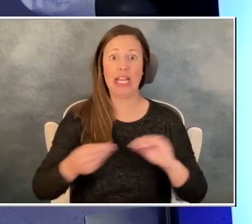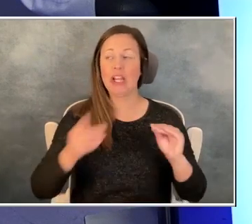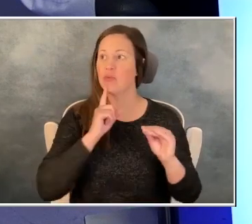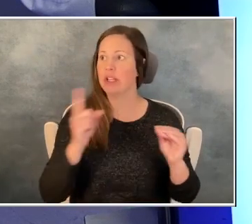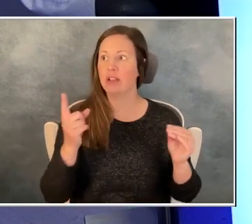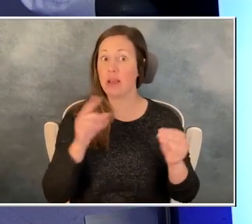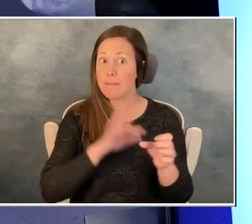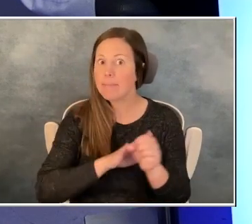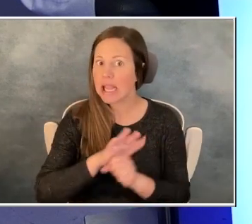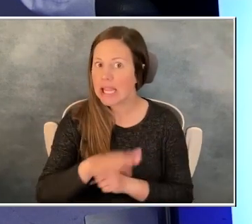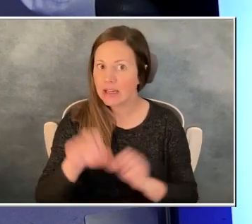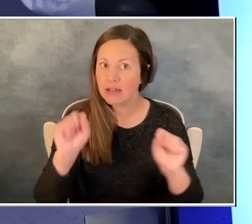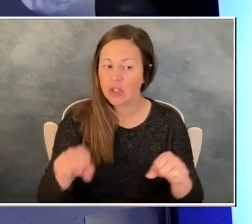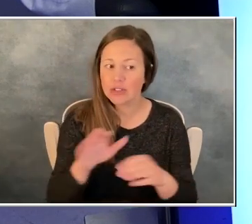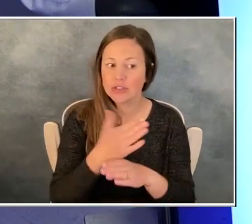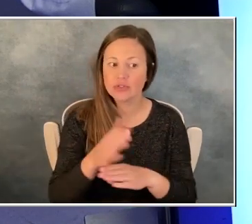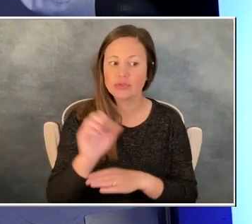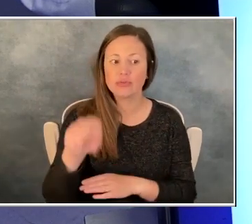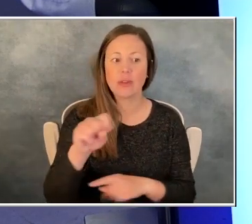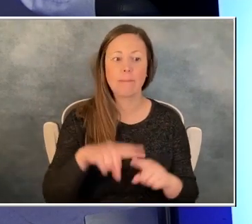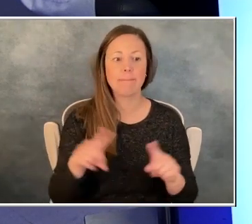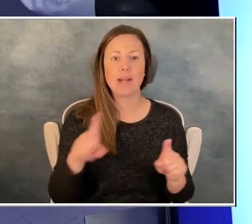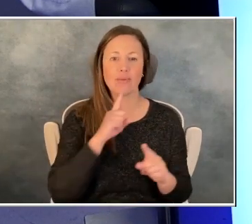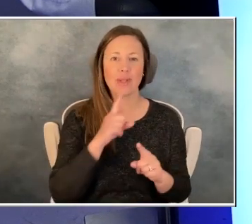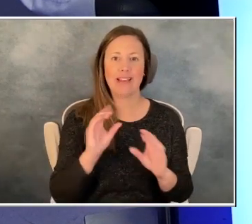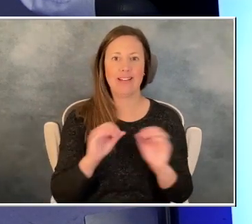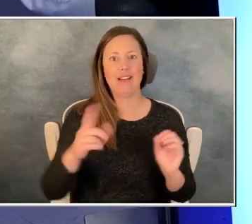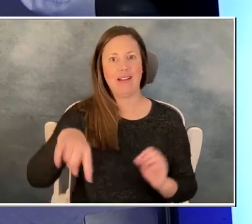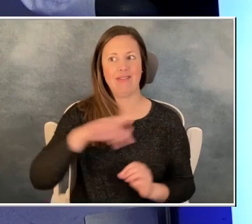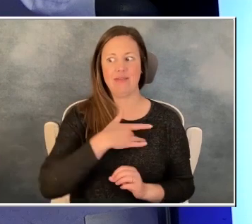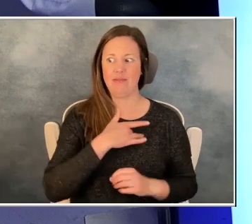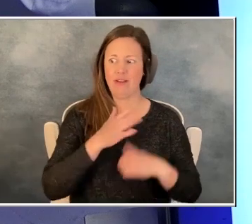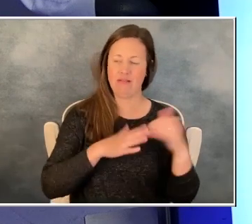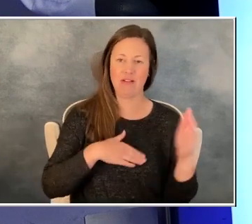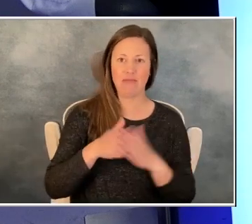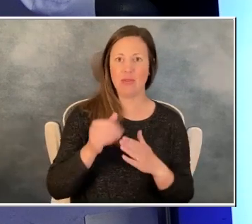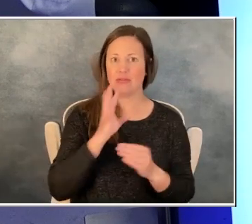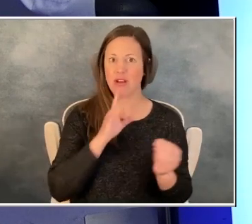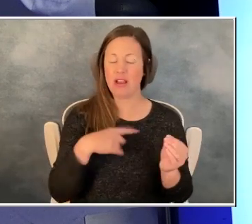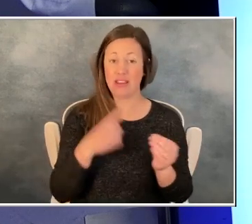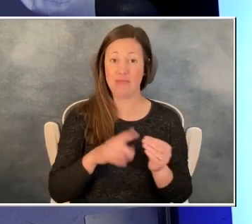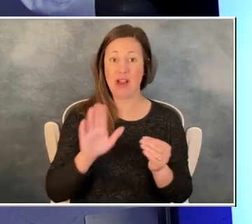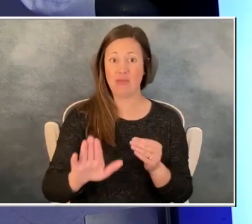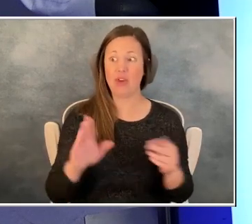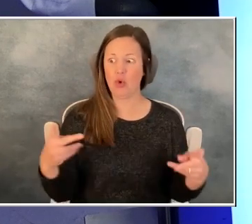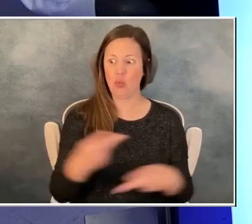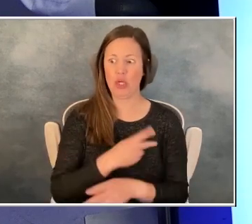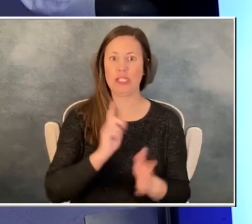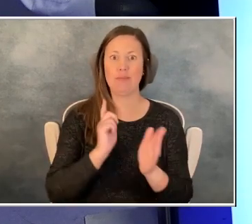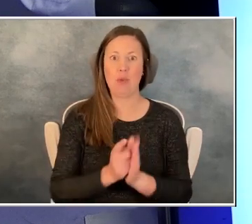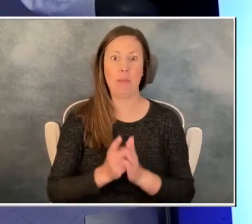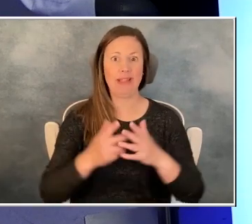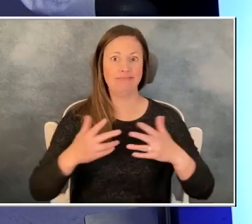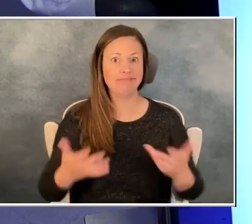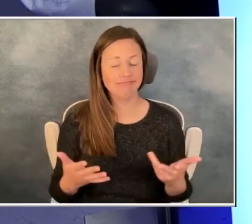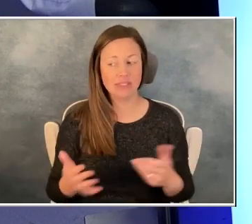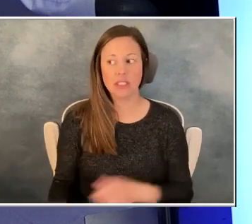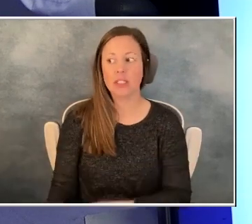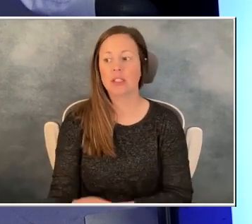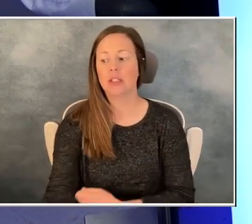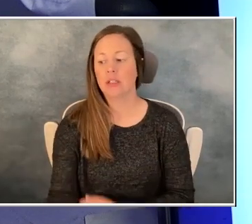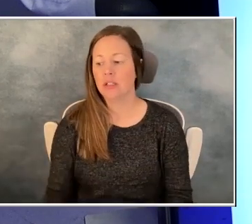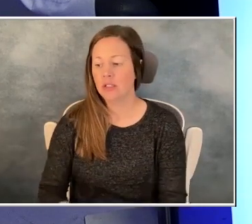that could share stories, but none of them feel comfortable talking about their worst moment to the public. What would